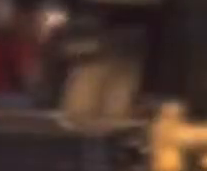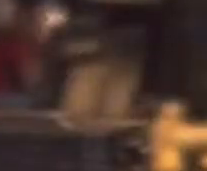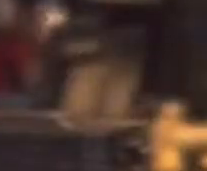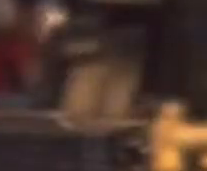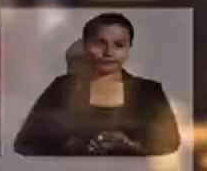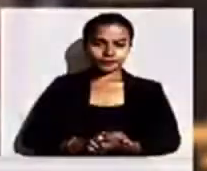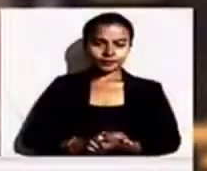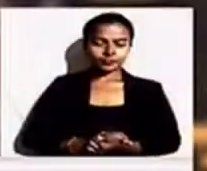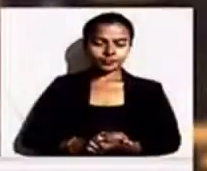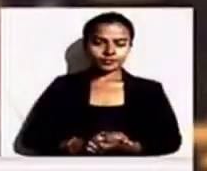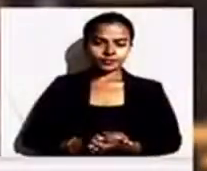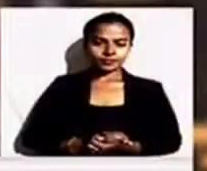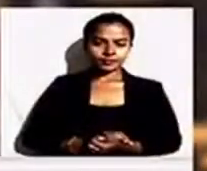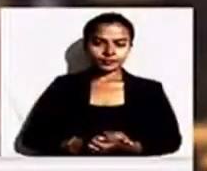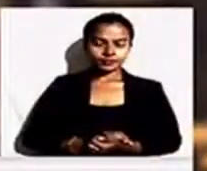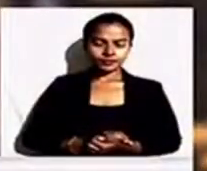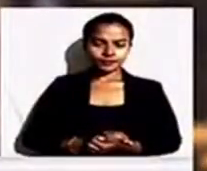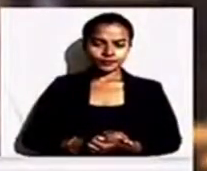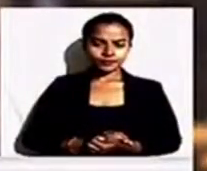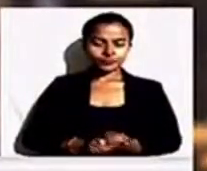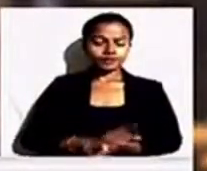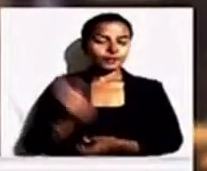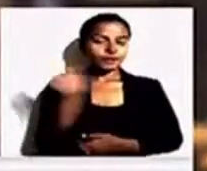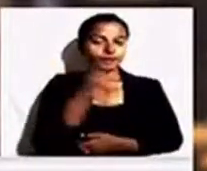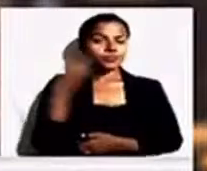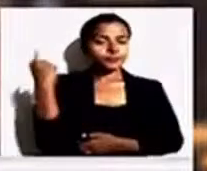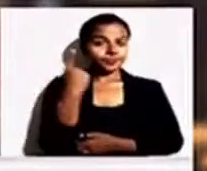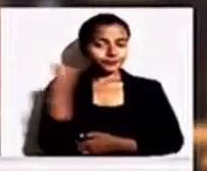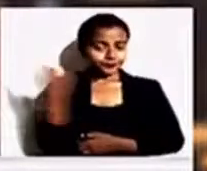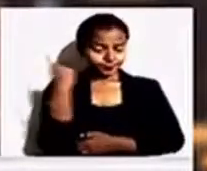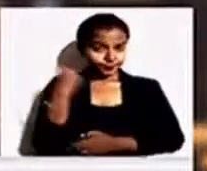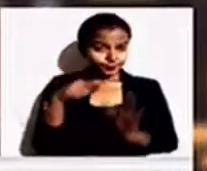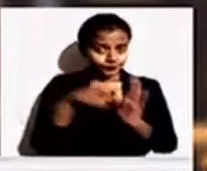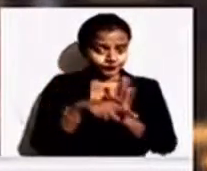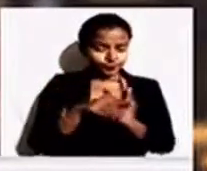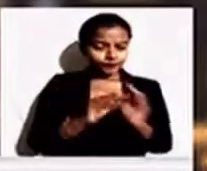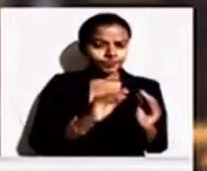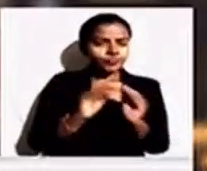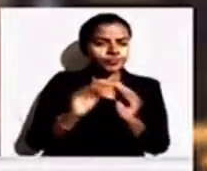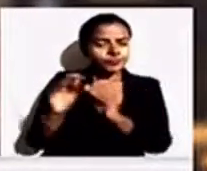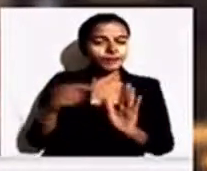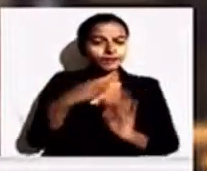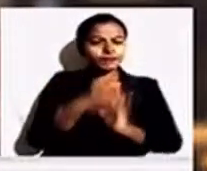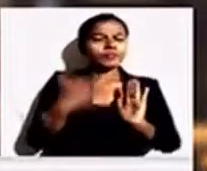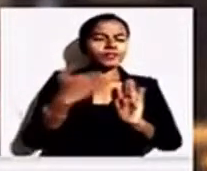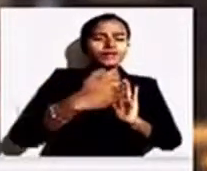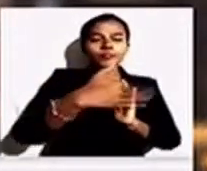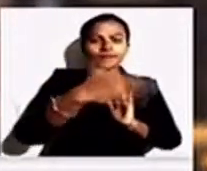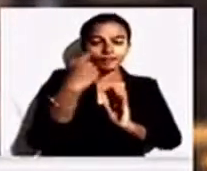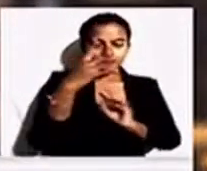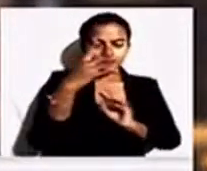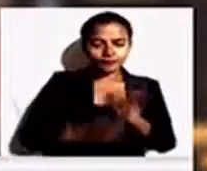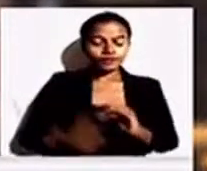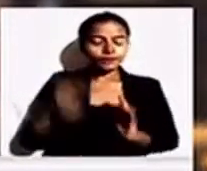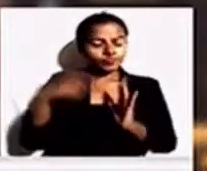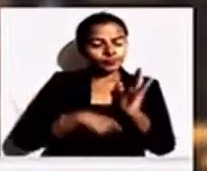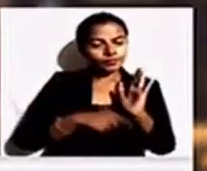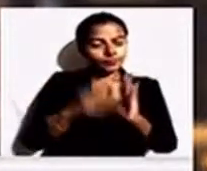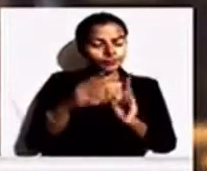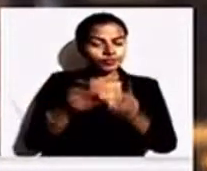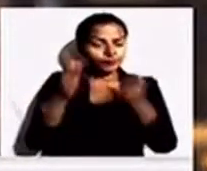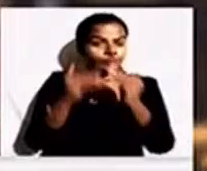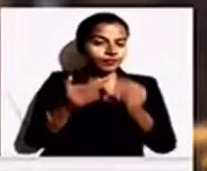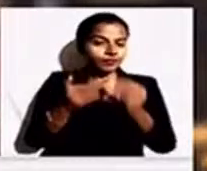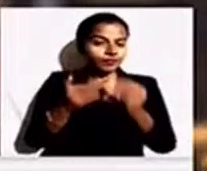The cyclonic storm Burevi is gradually moving away from the island towards the South Indian coast. Now, prior warnings were issued for the